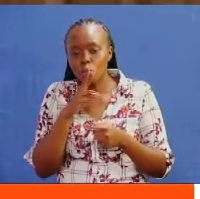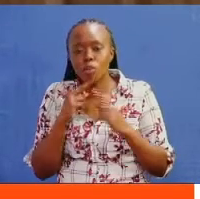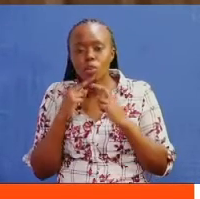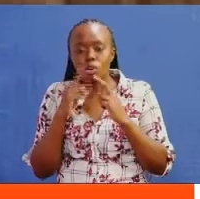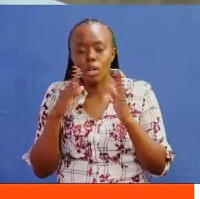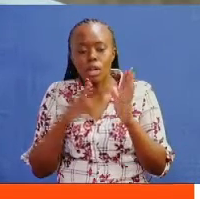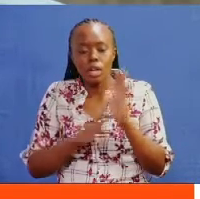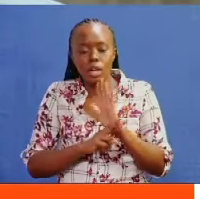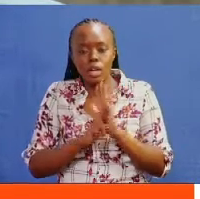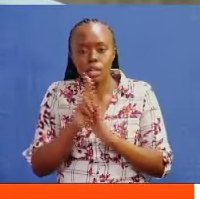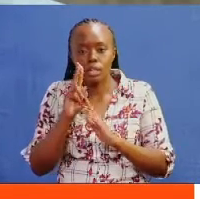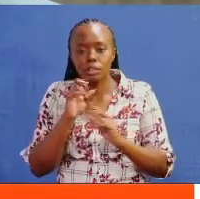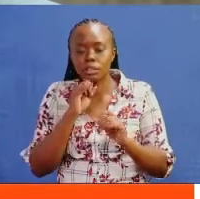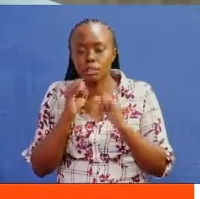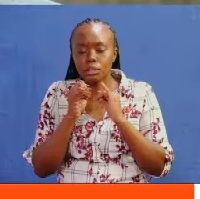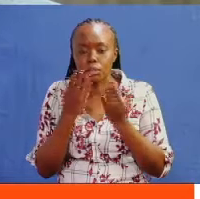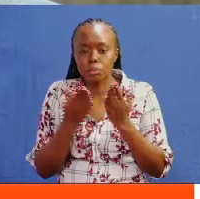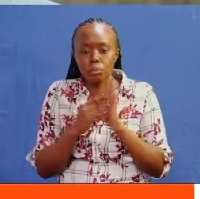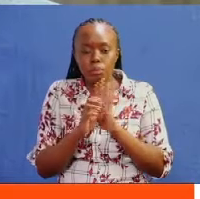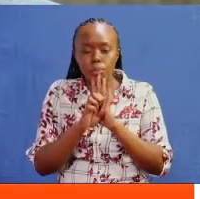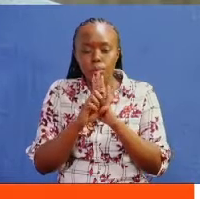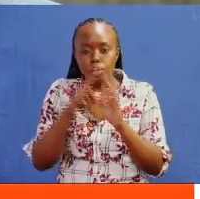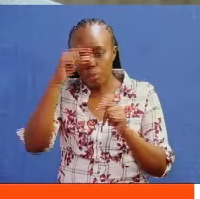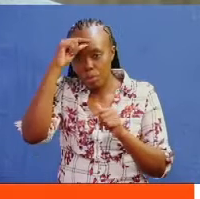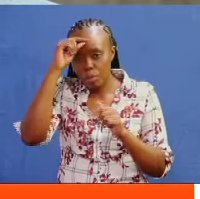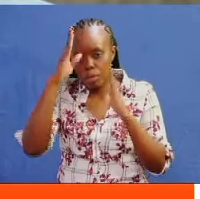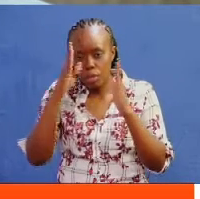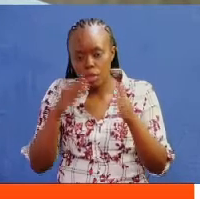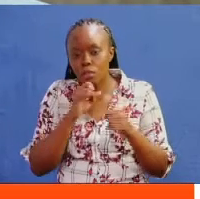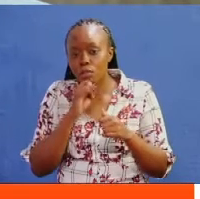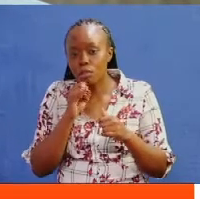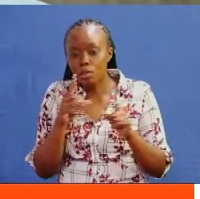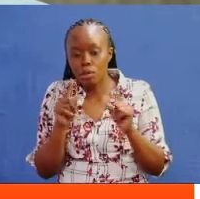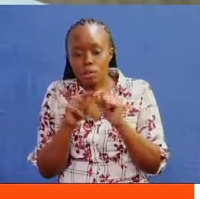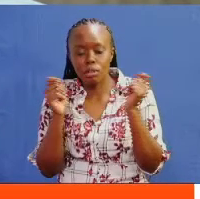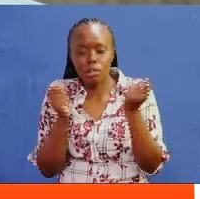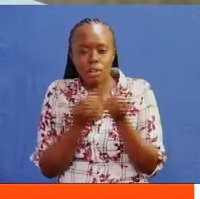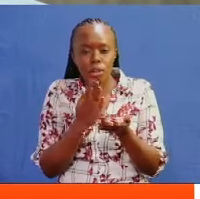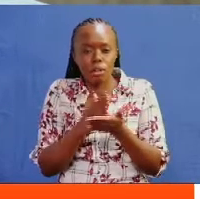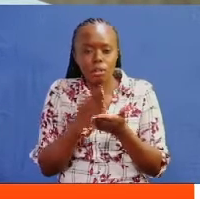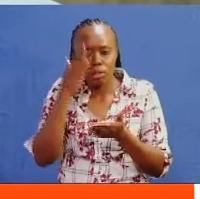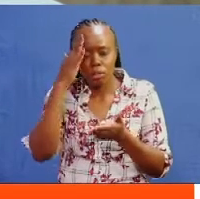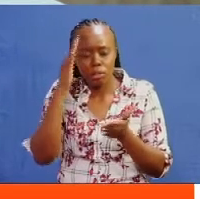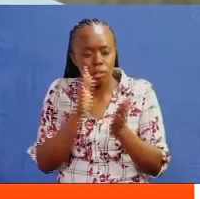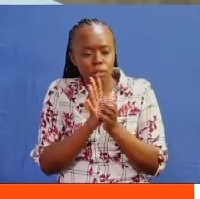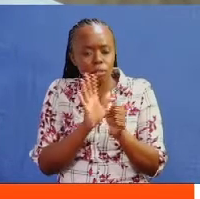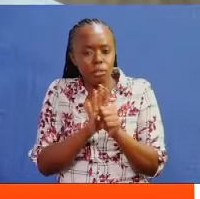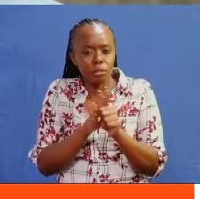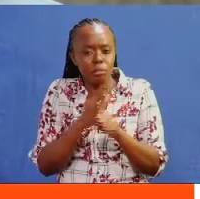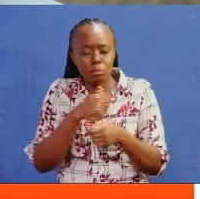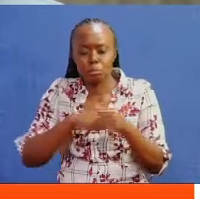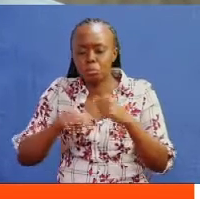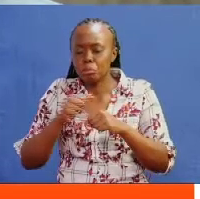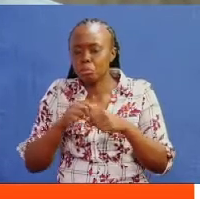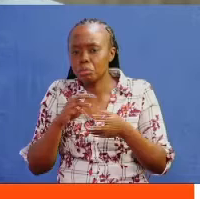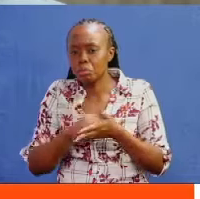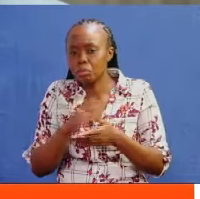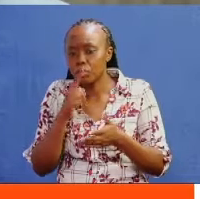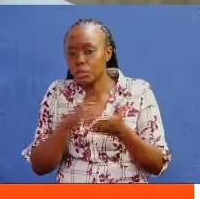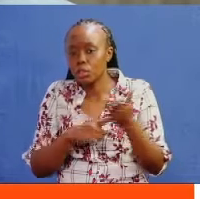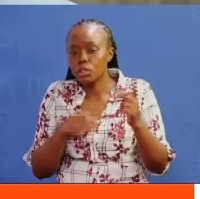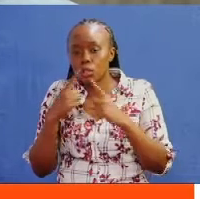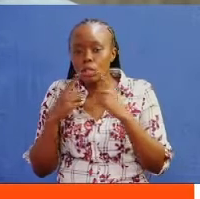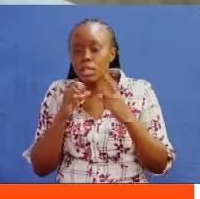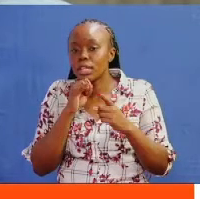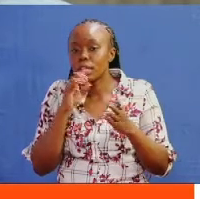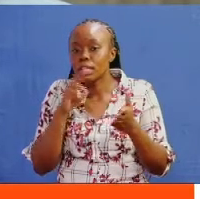emerging. I would say the government is trying. I really don't know much about them, but maybe what I would advocate for is